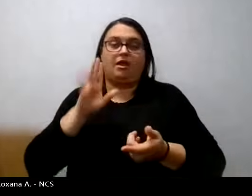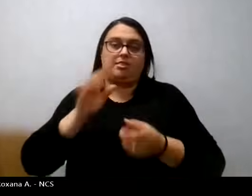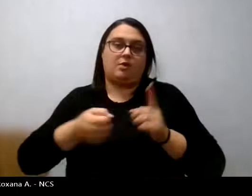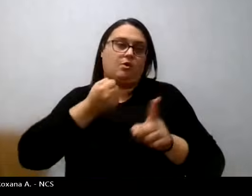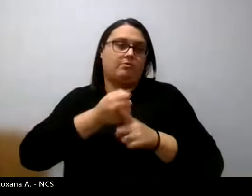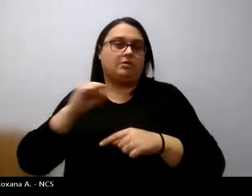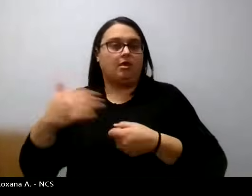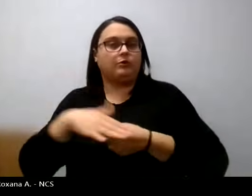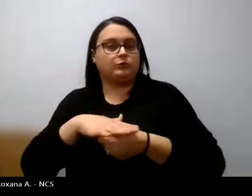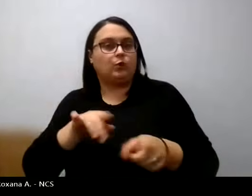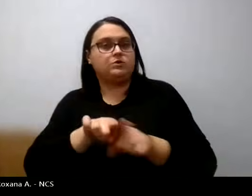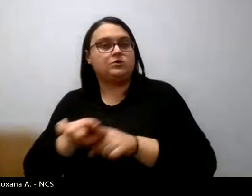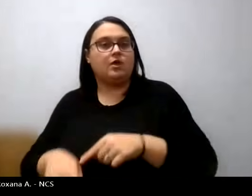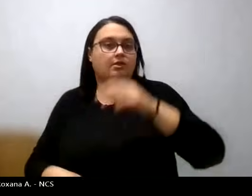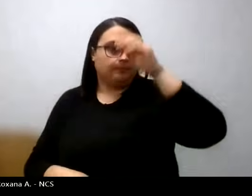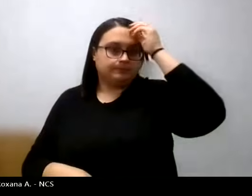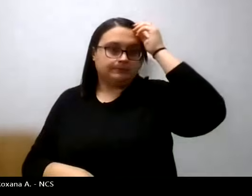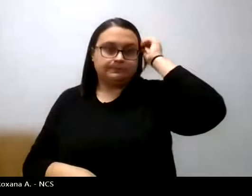as well.